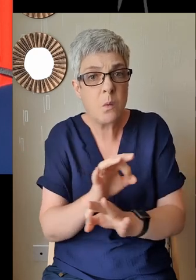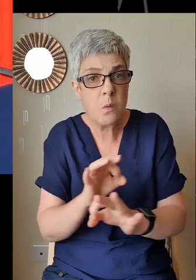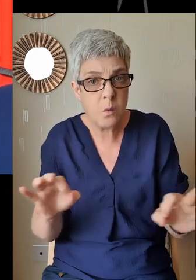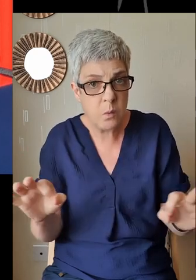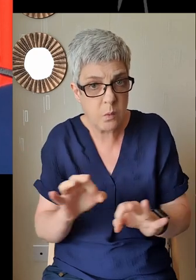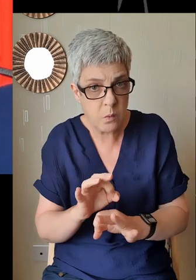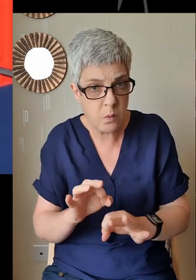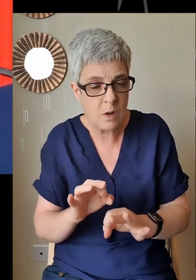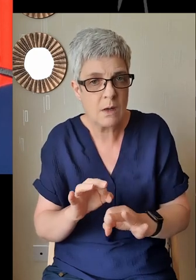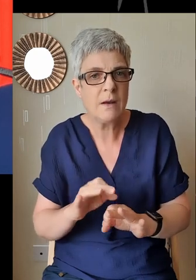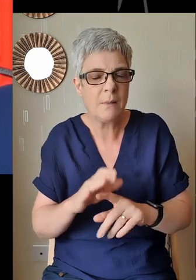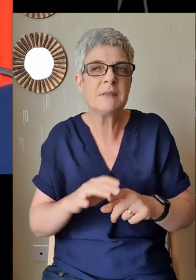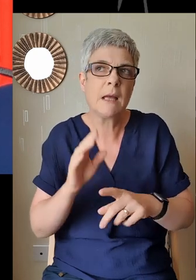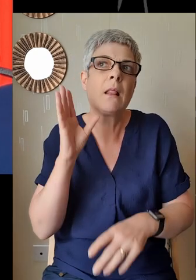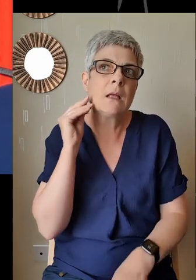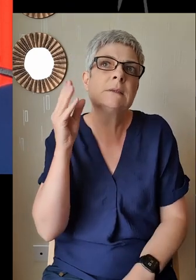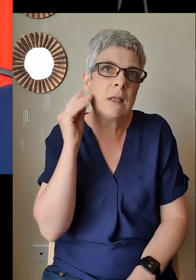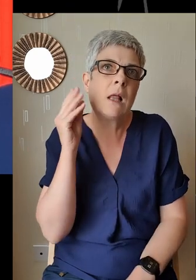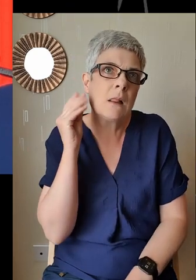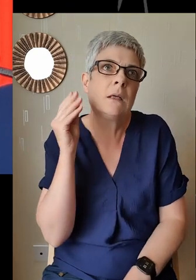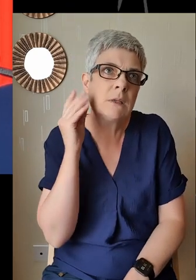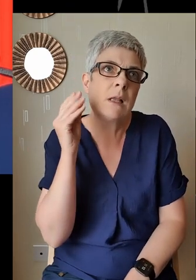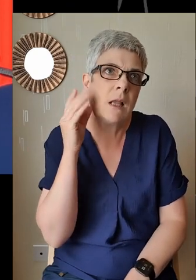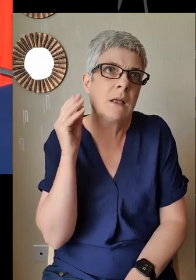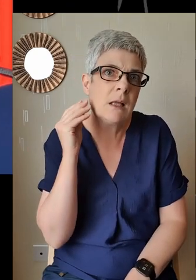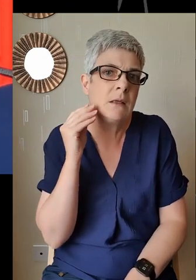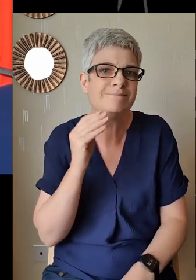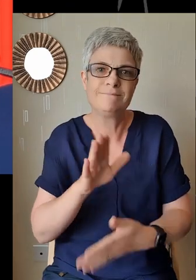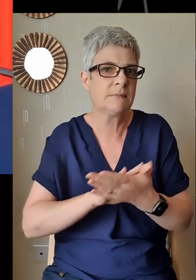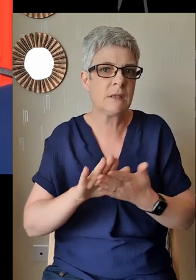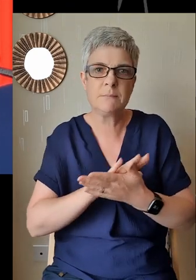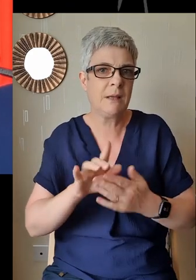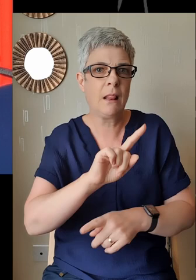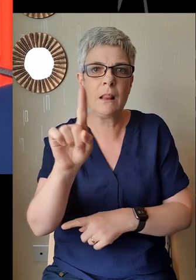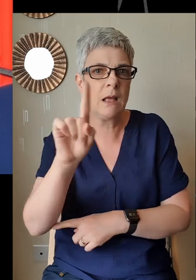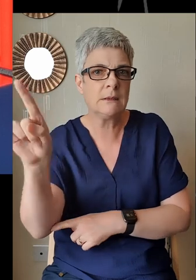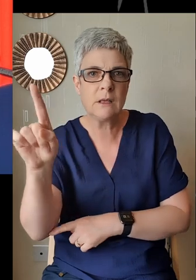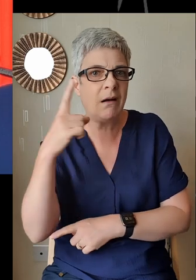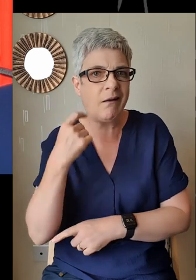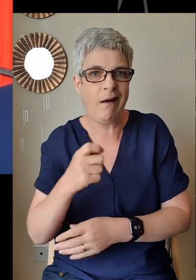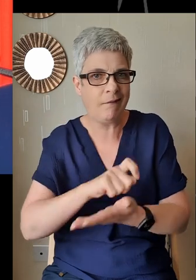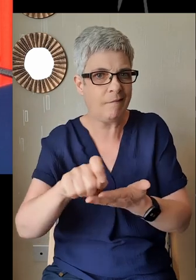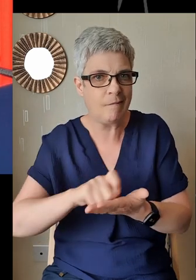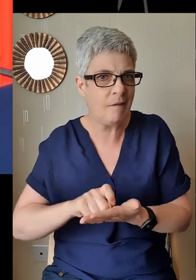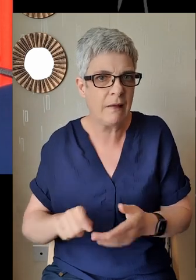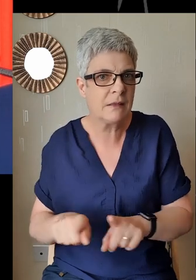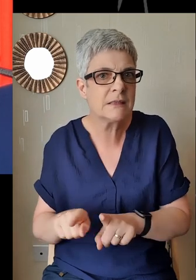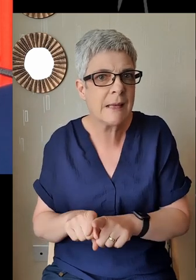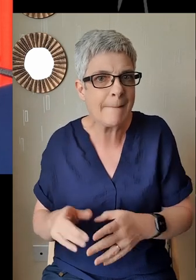that wouldn't mean that after a while I could go and write a symphony every bit as good.